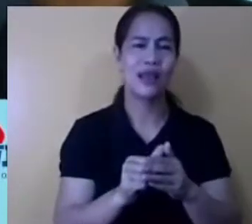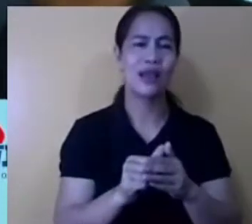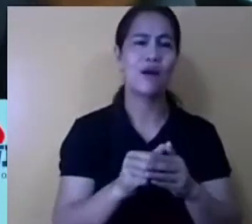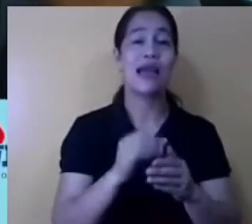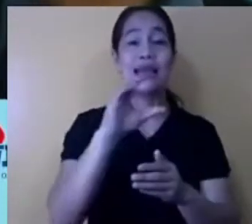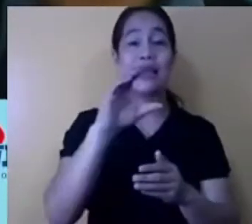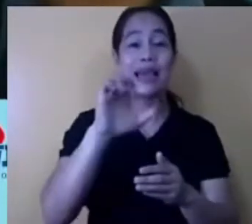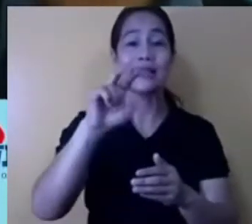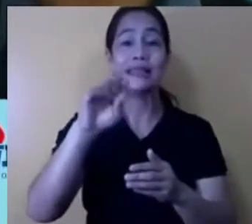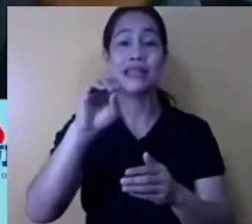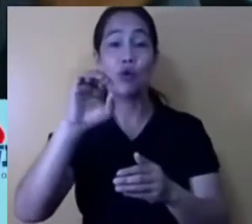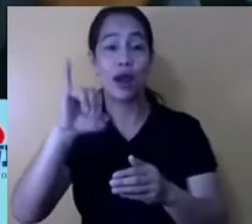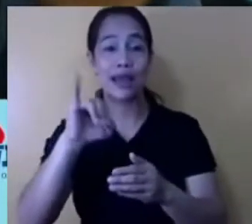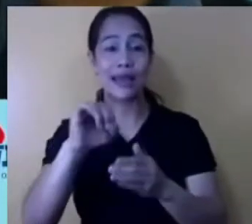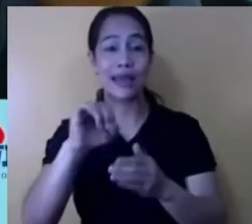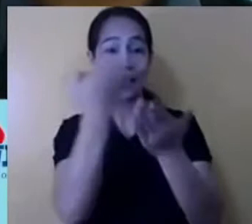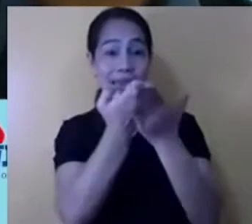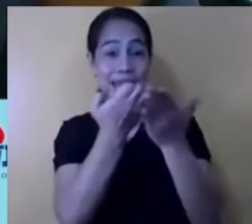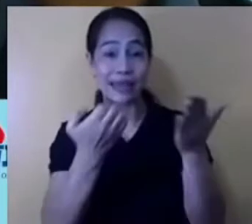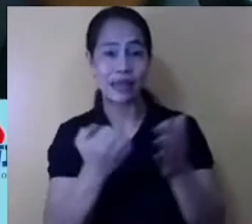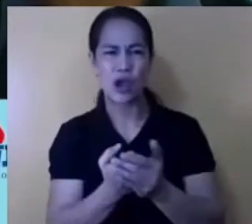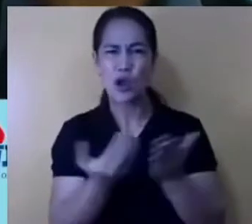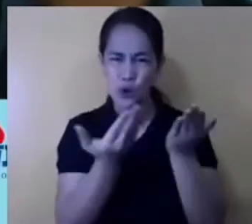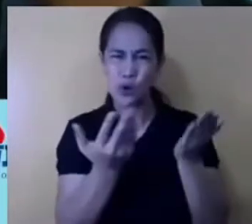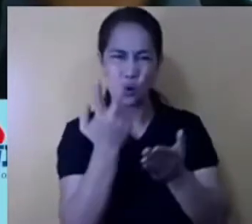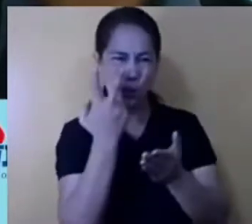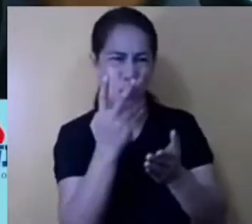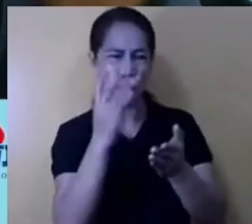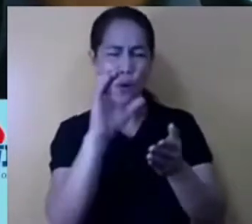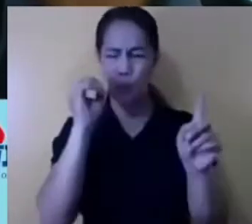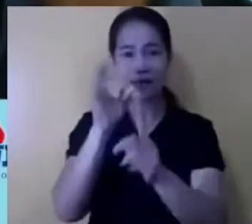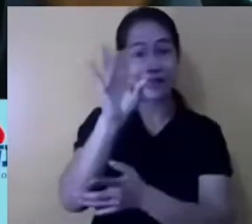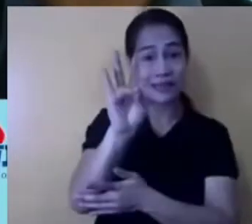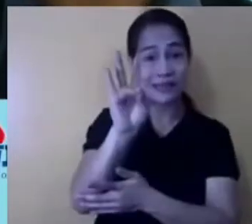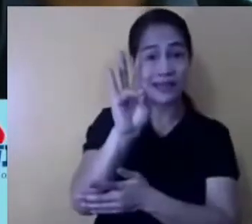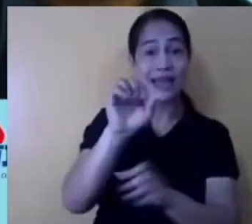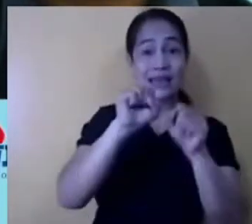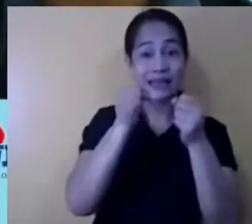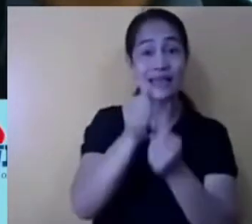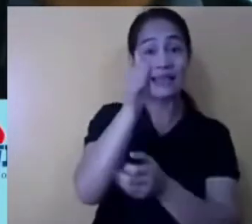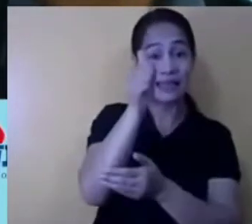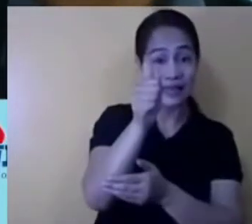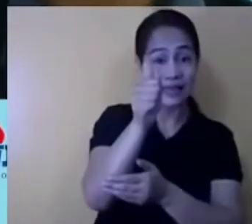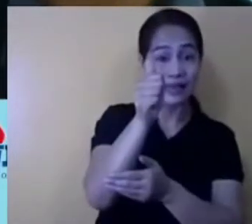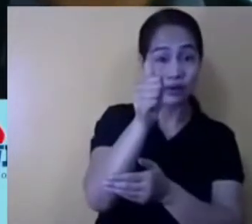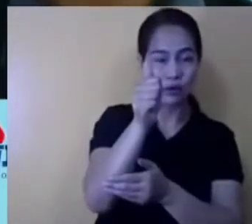elements. You will see here in objective 7, set A is also available for